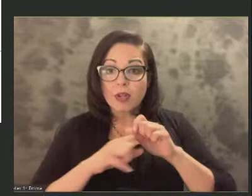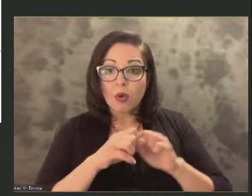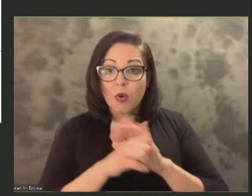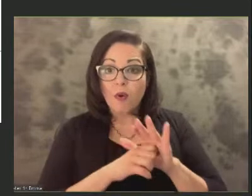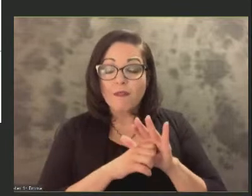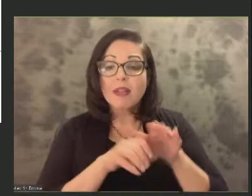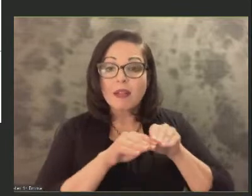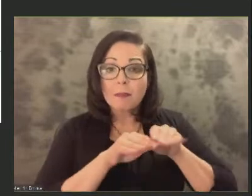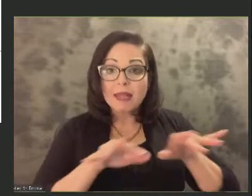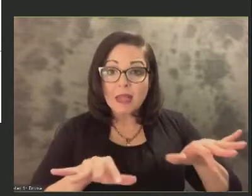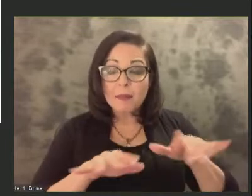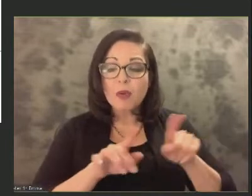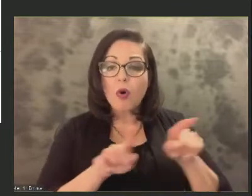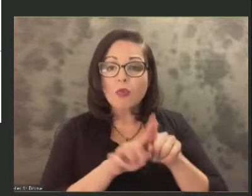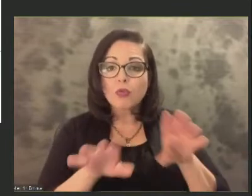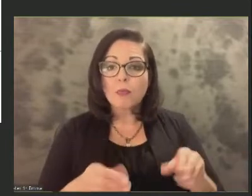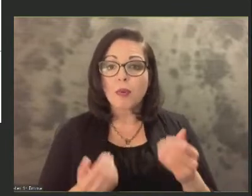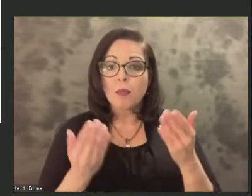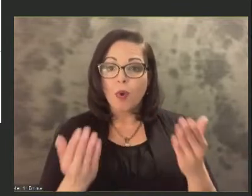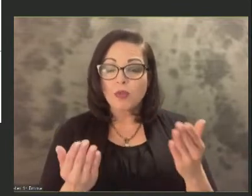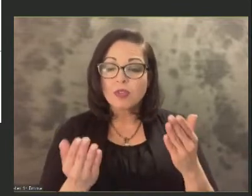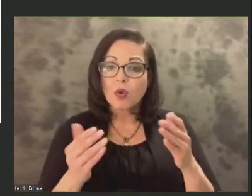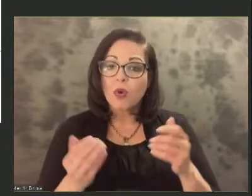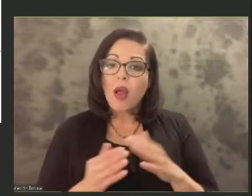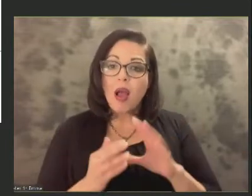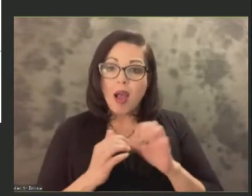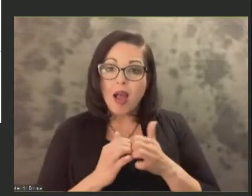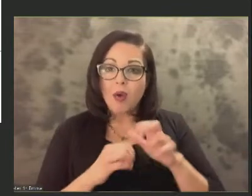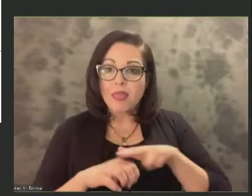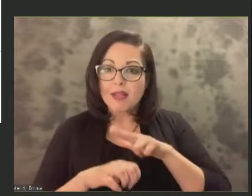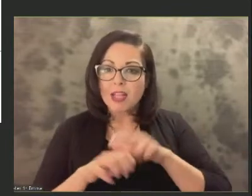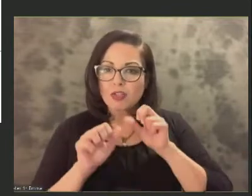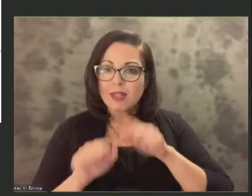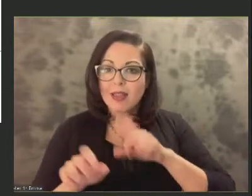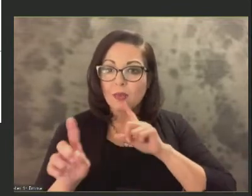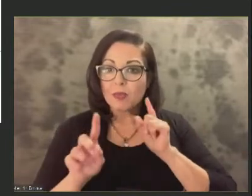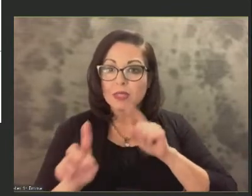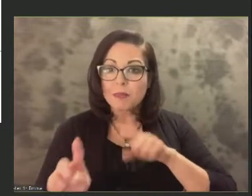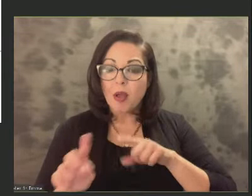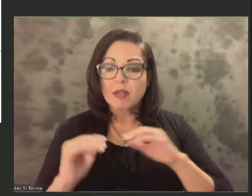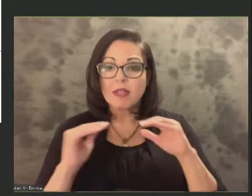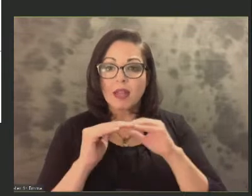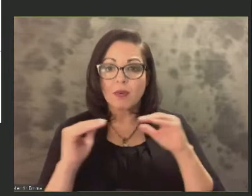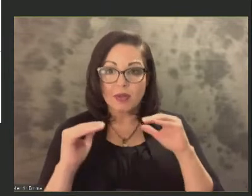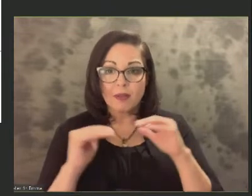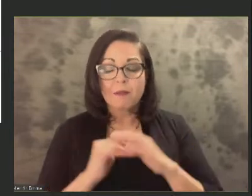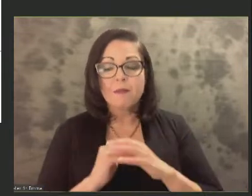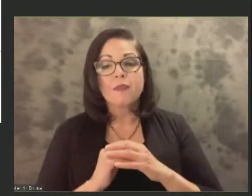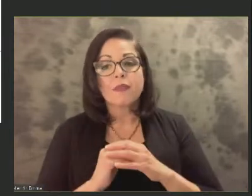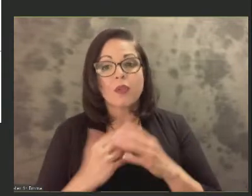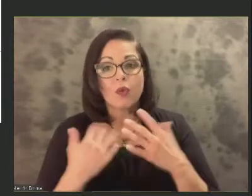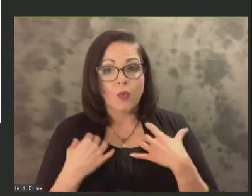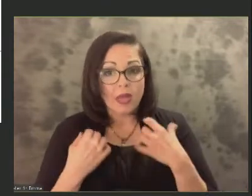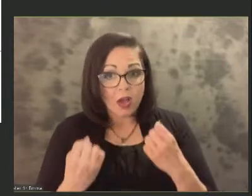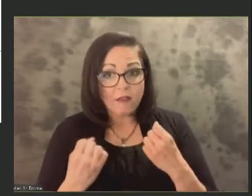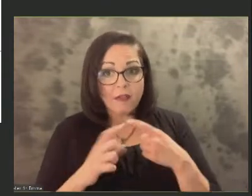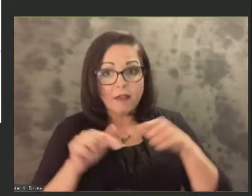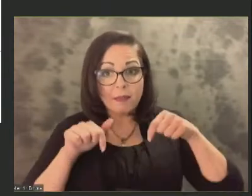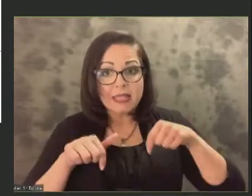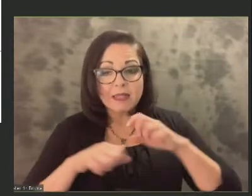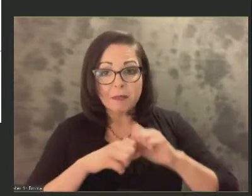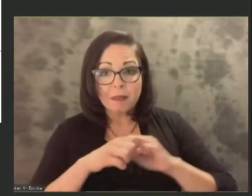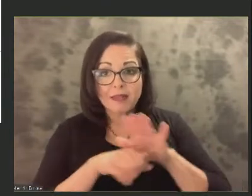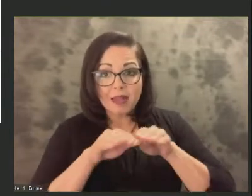as propose recommendations on how the nation can equitably respond, recover from this